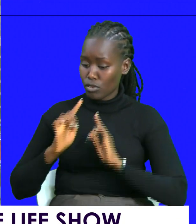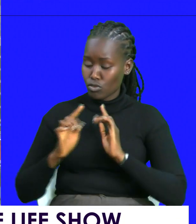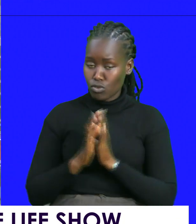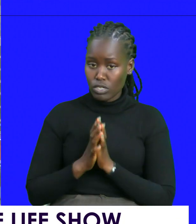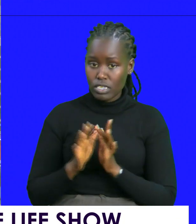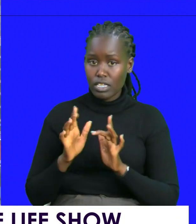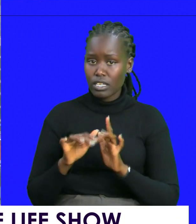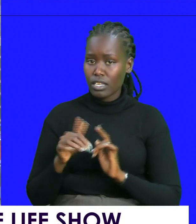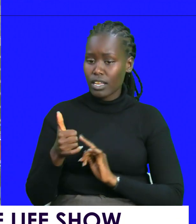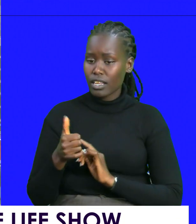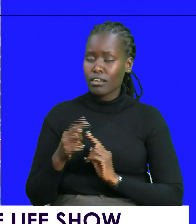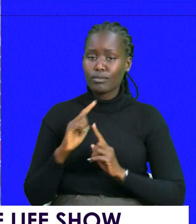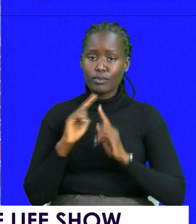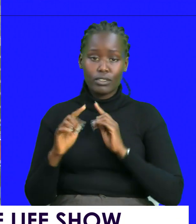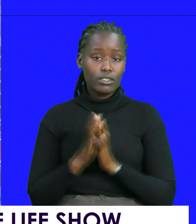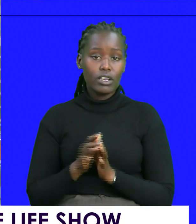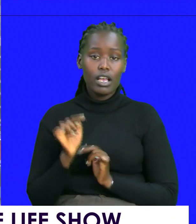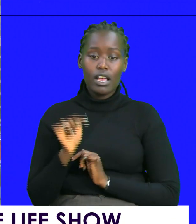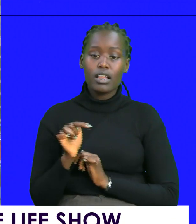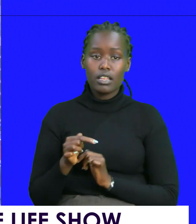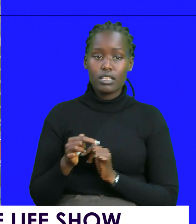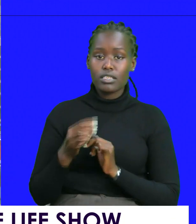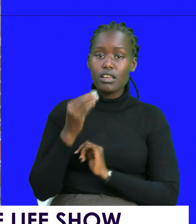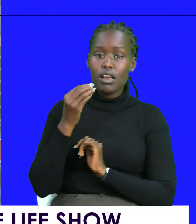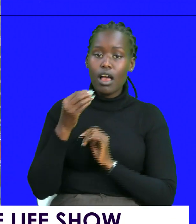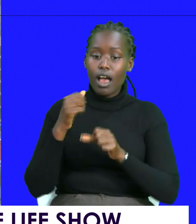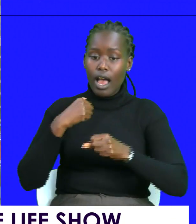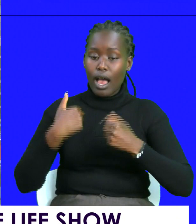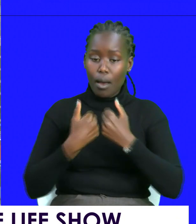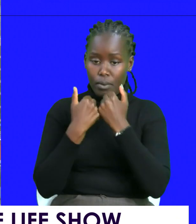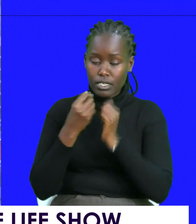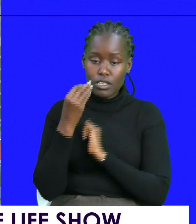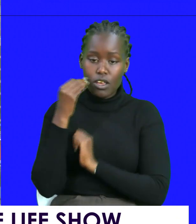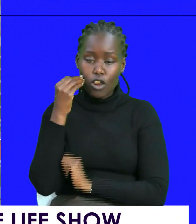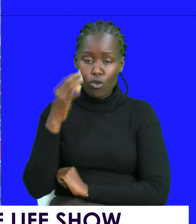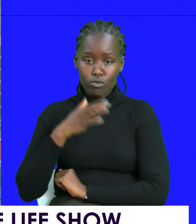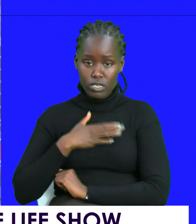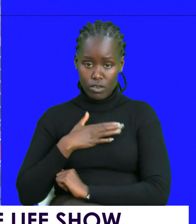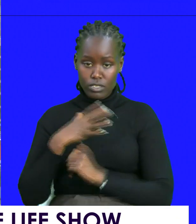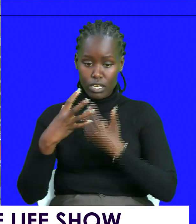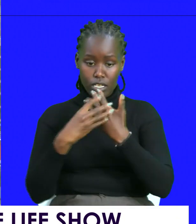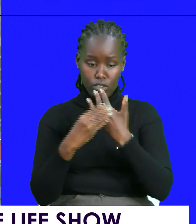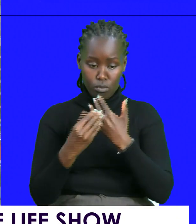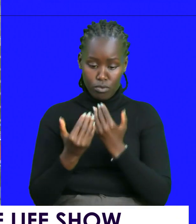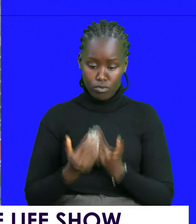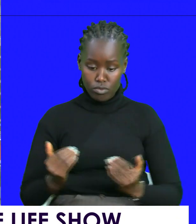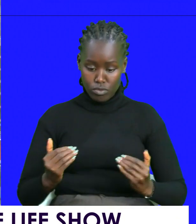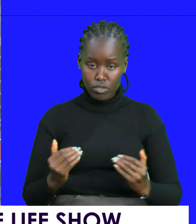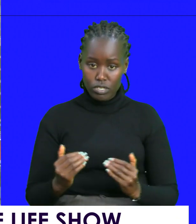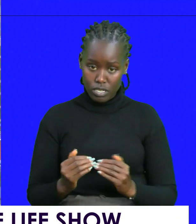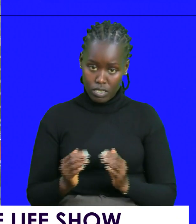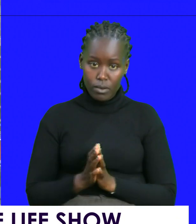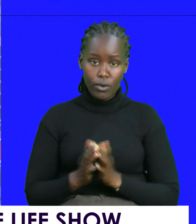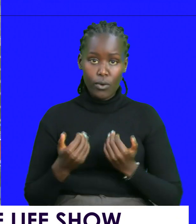one is talking. And this comes into our homes. And it is copied by the children. So there